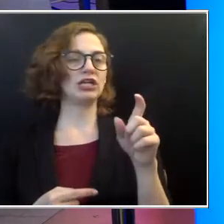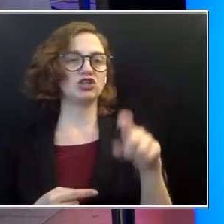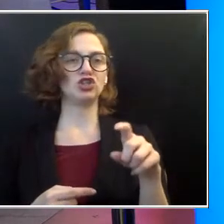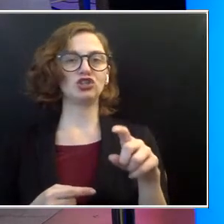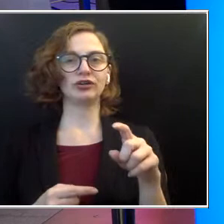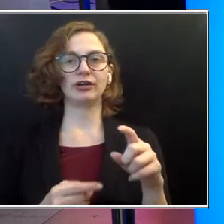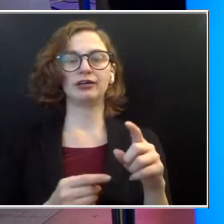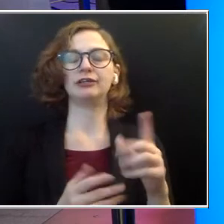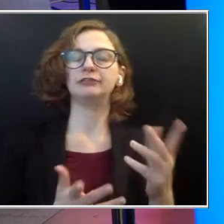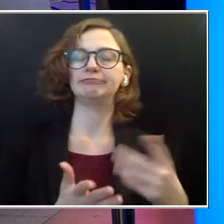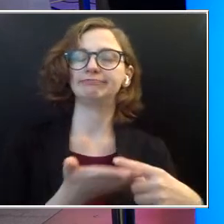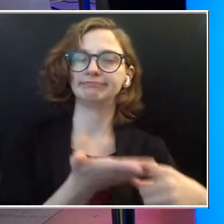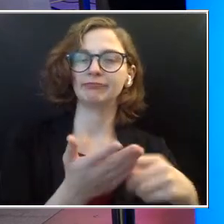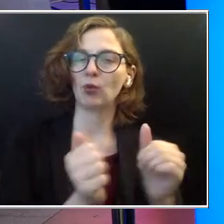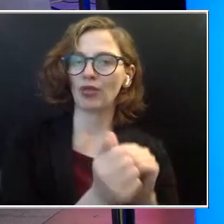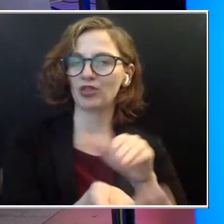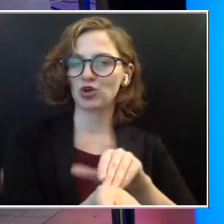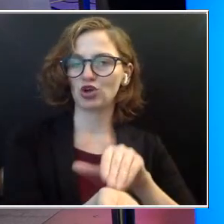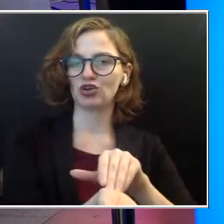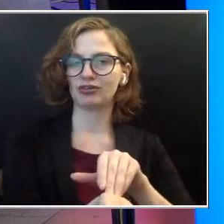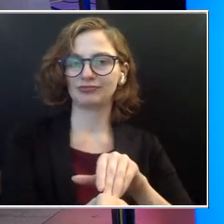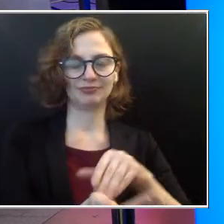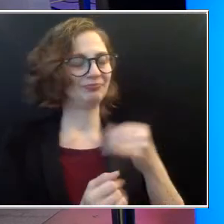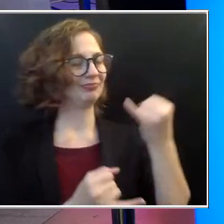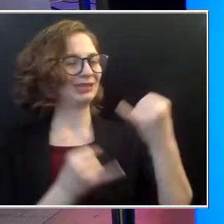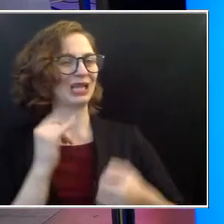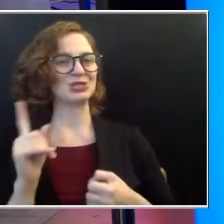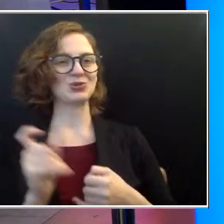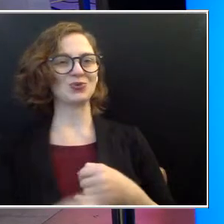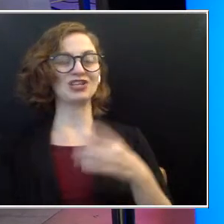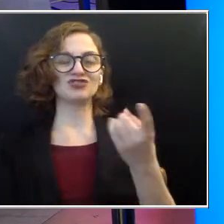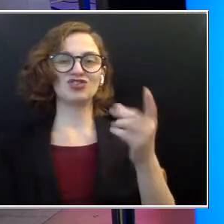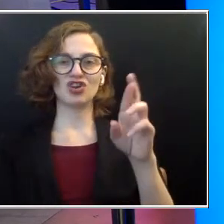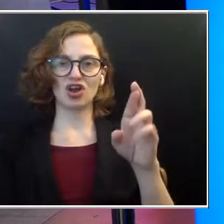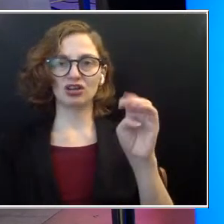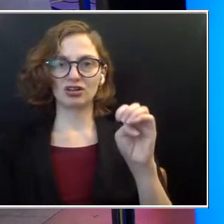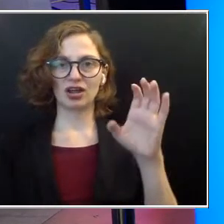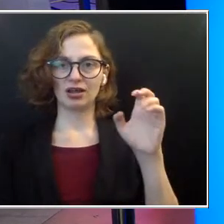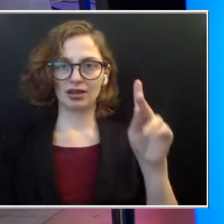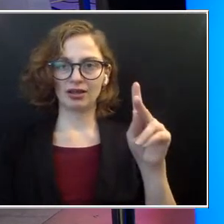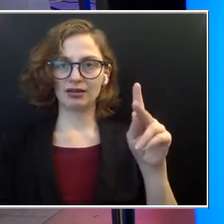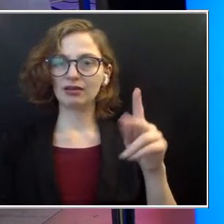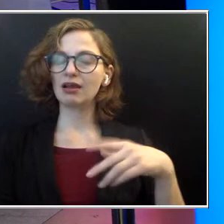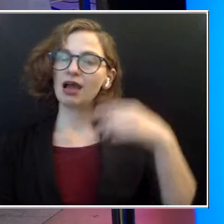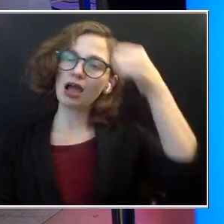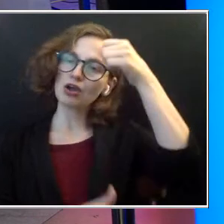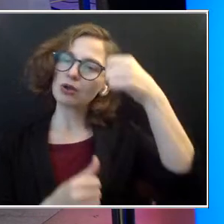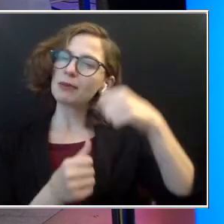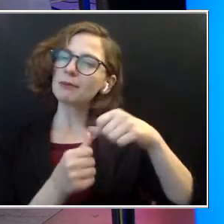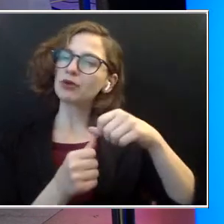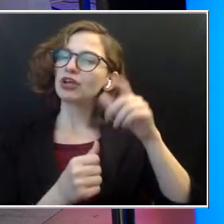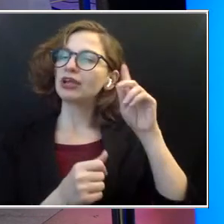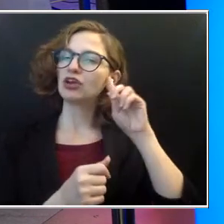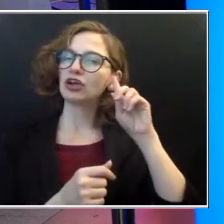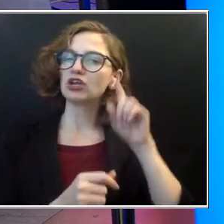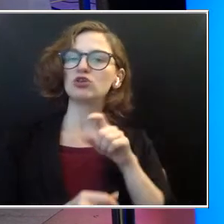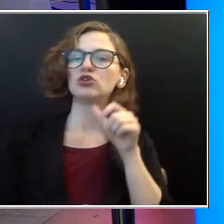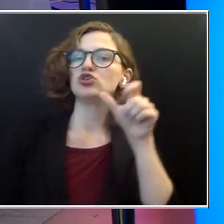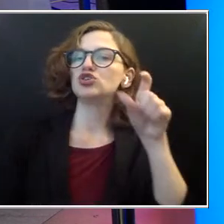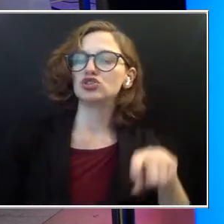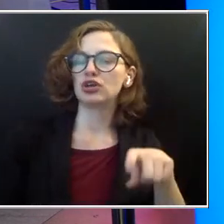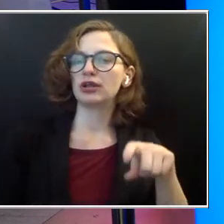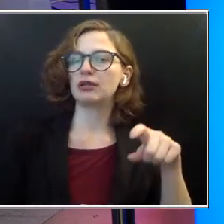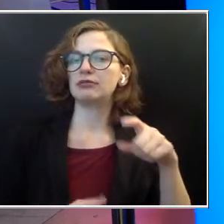Dr. Eck. I remember hearing that you should not be around secondhand smoke because it could cause your